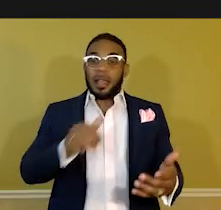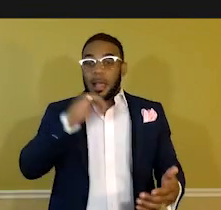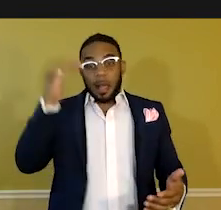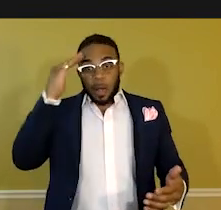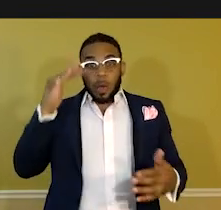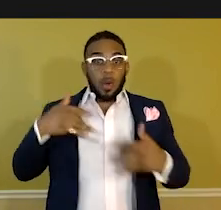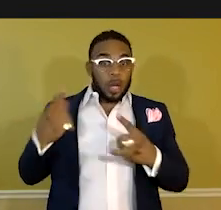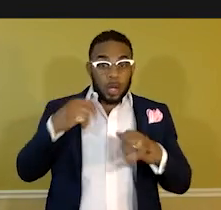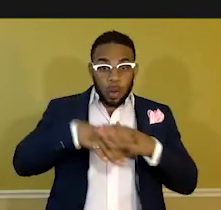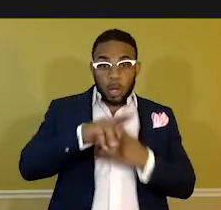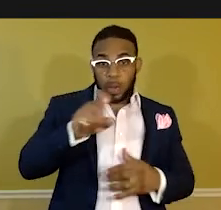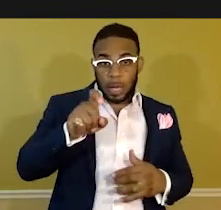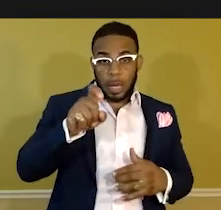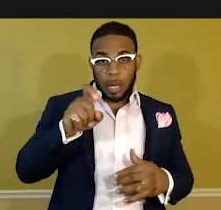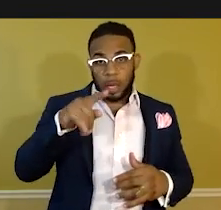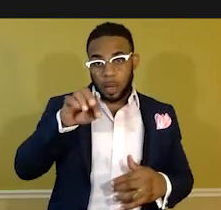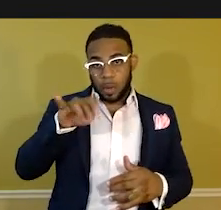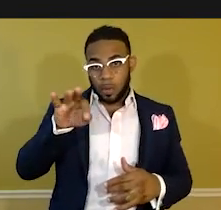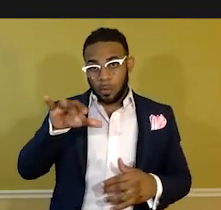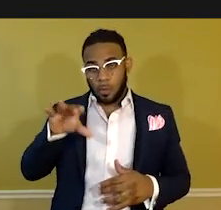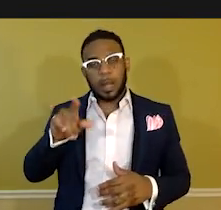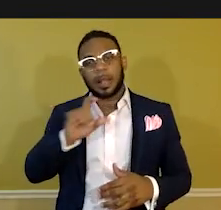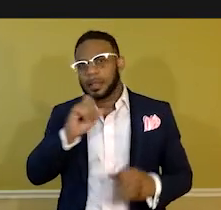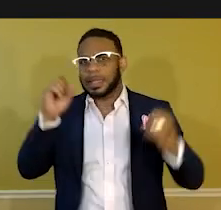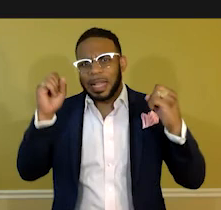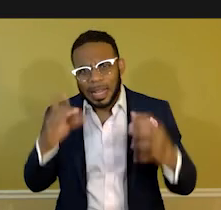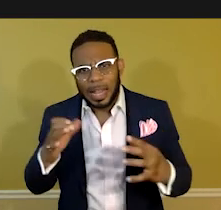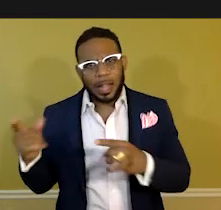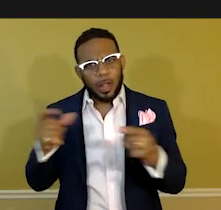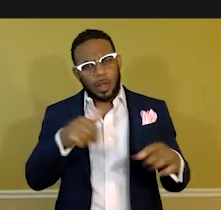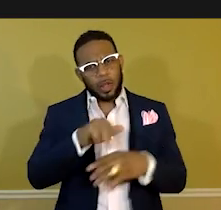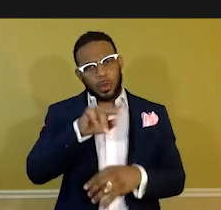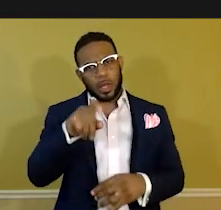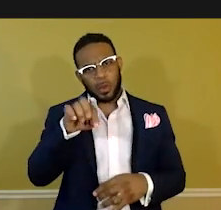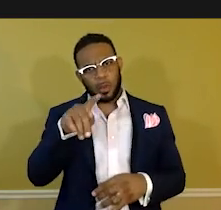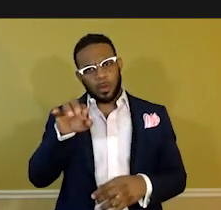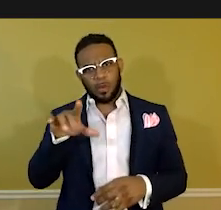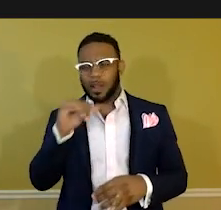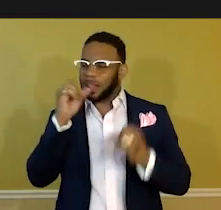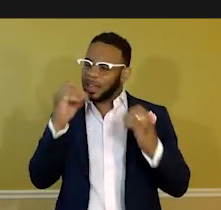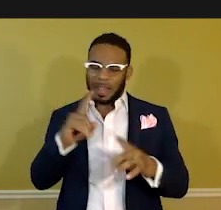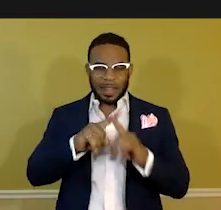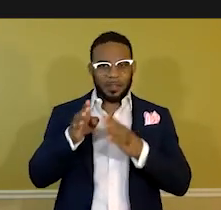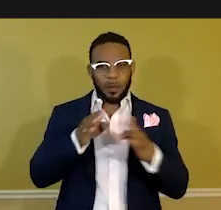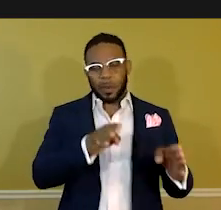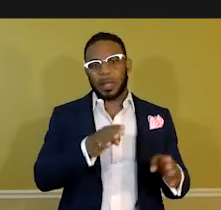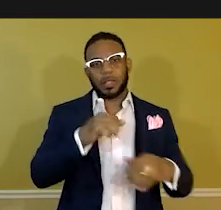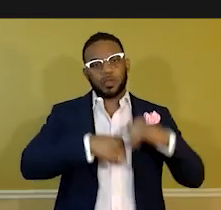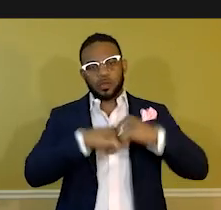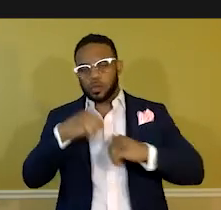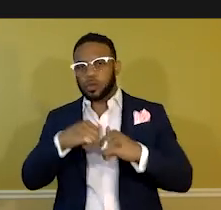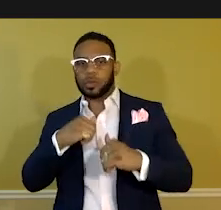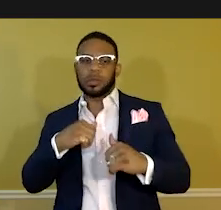knowing what should go into a UX portfolio. There's a, there's a lot that goes into a UX portfolio. There's a lot of different ways that you structure